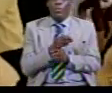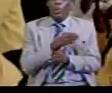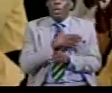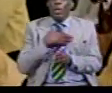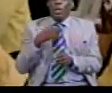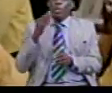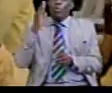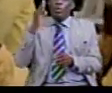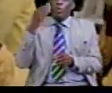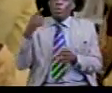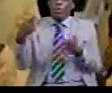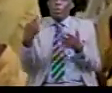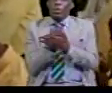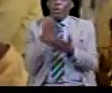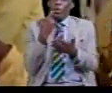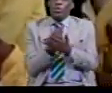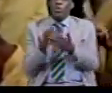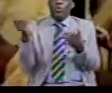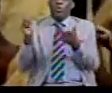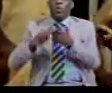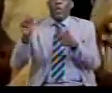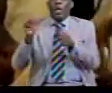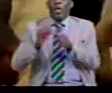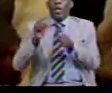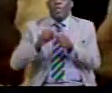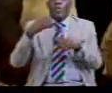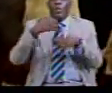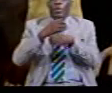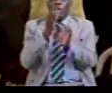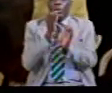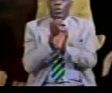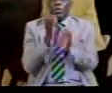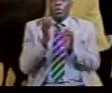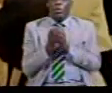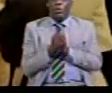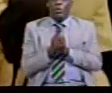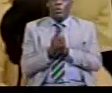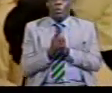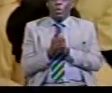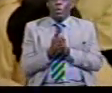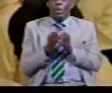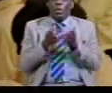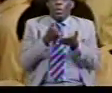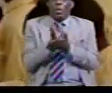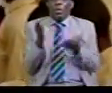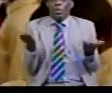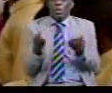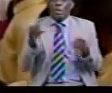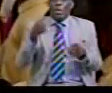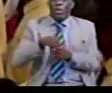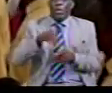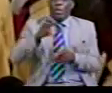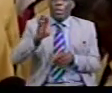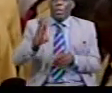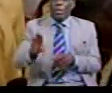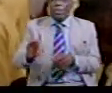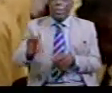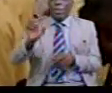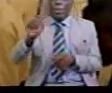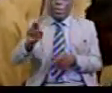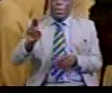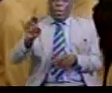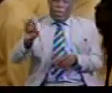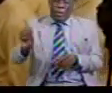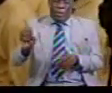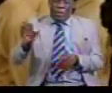the gospel to every creature. À partir du Cameroun. Right here from in Cameroon. La bonne nouvelle est